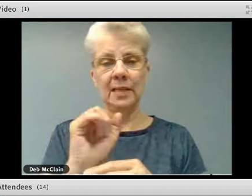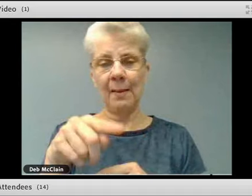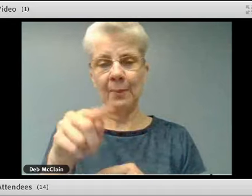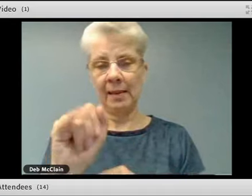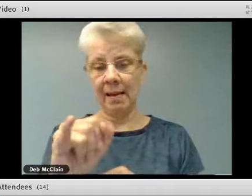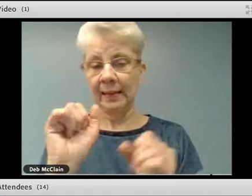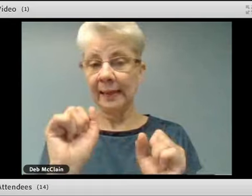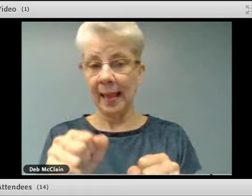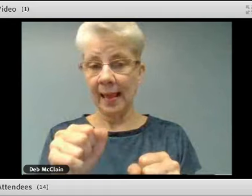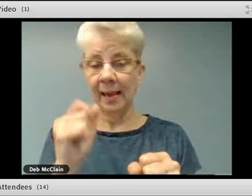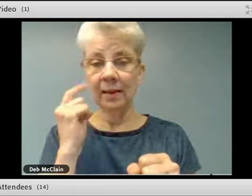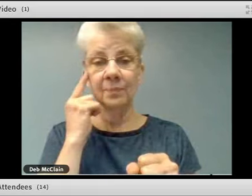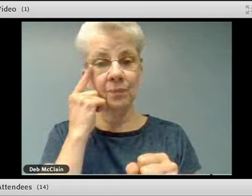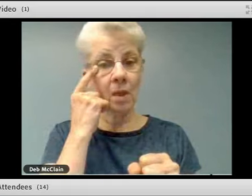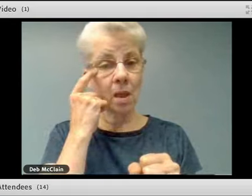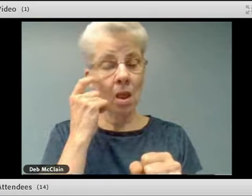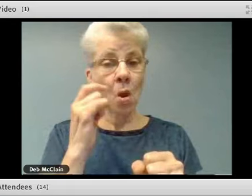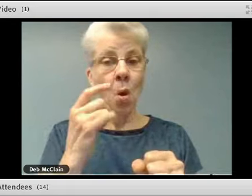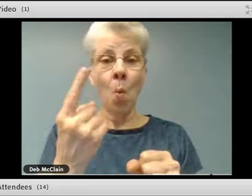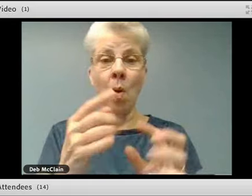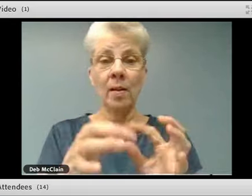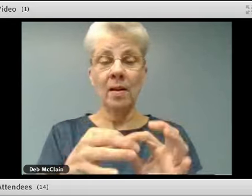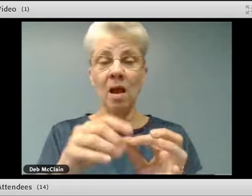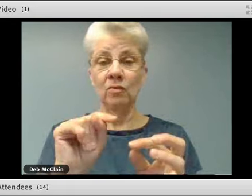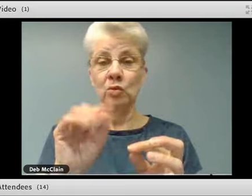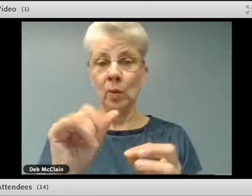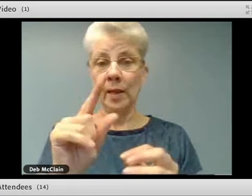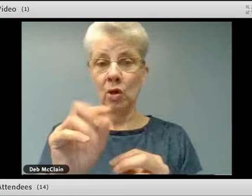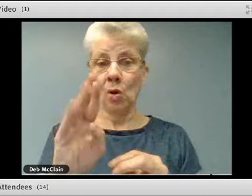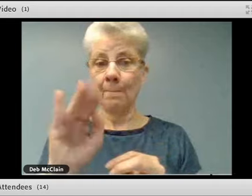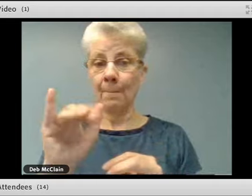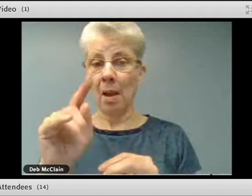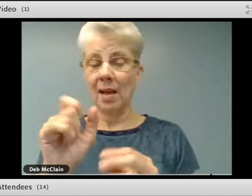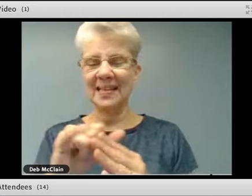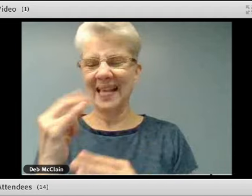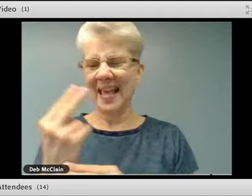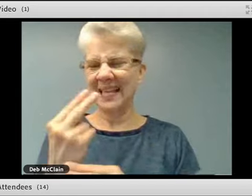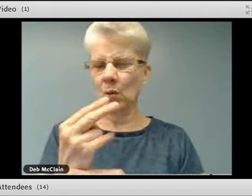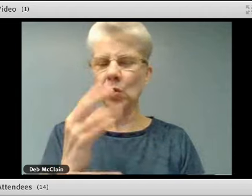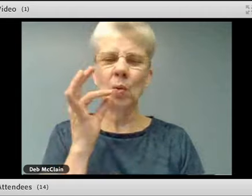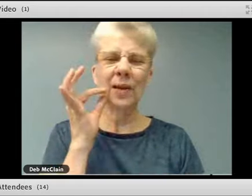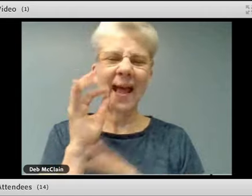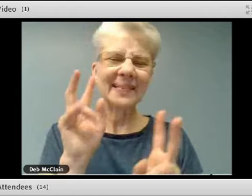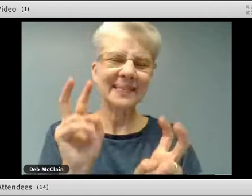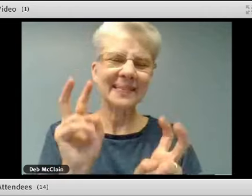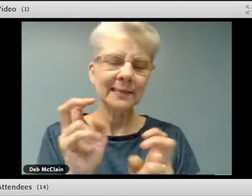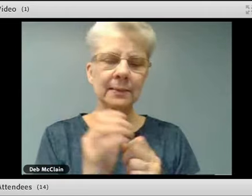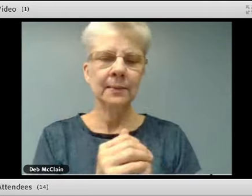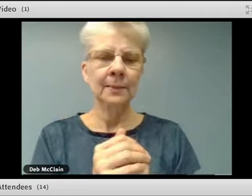API. One of the Twitter bots is Historical Cats.